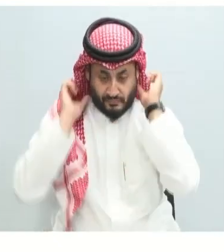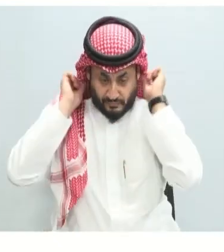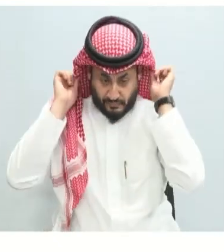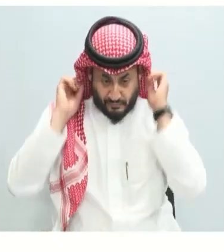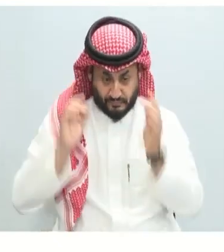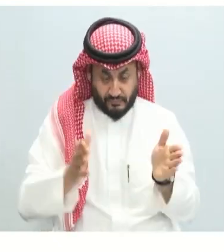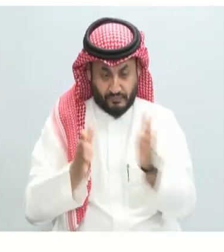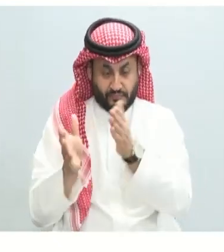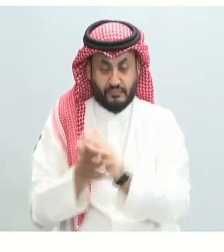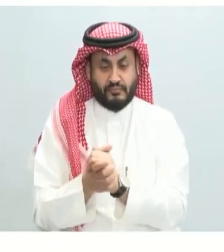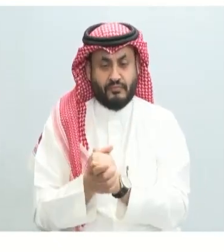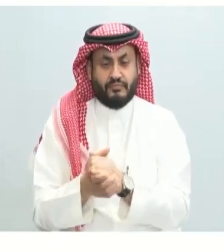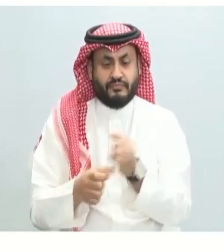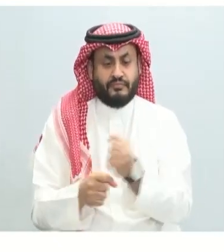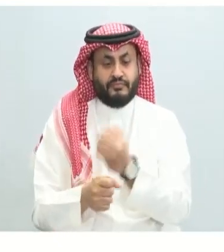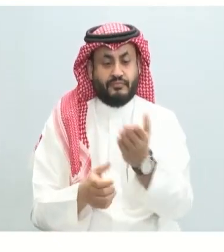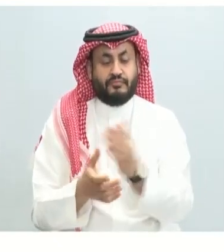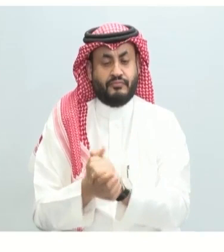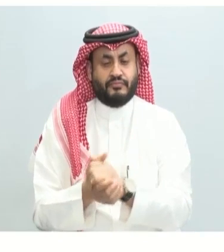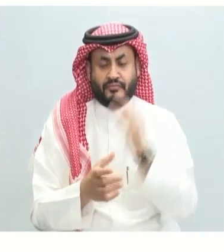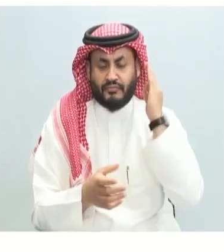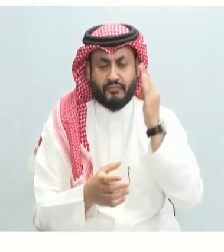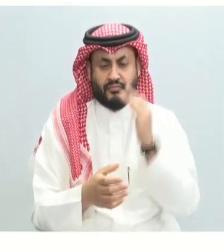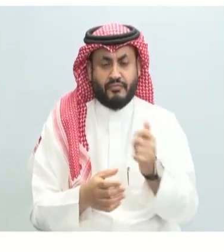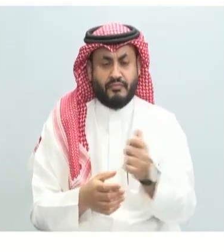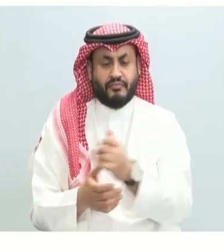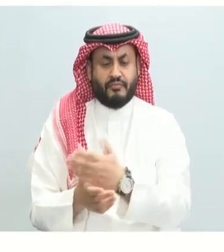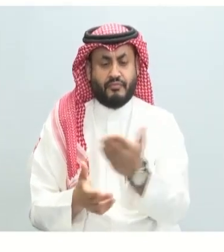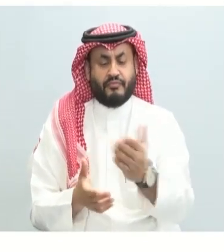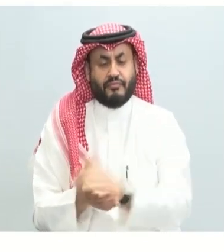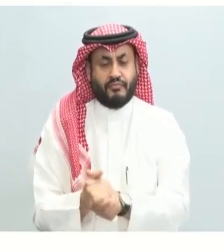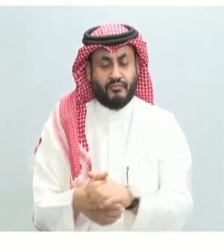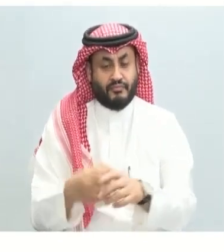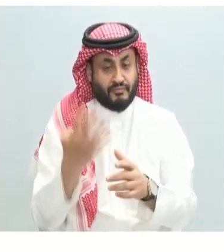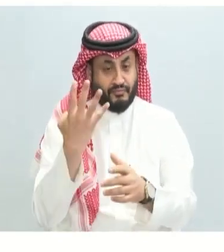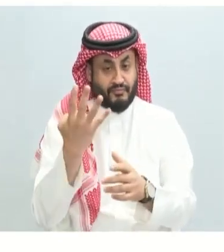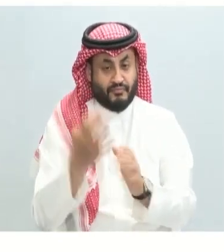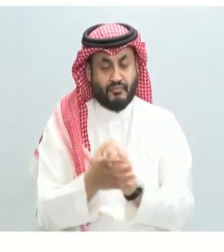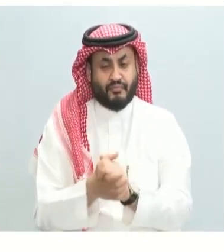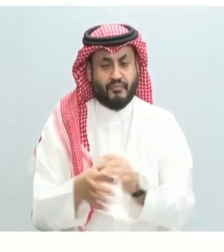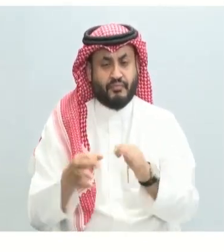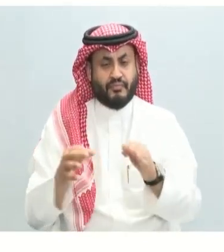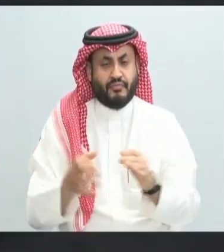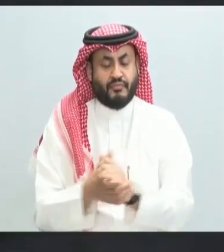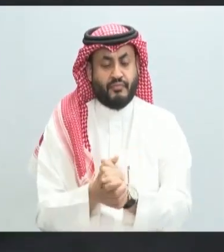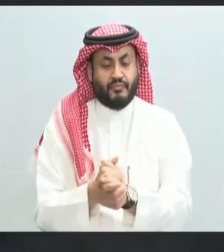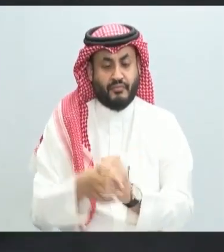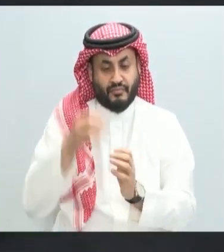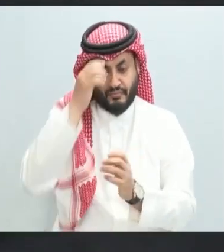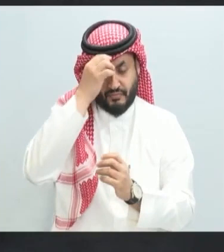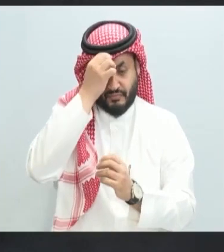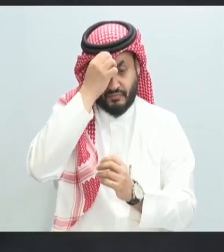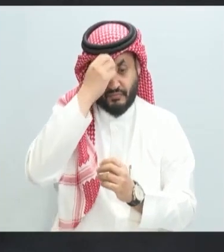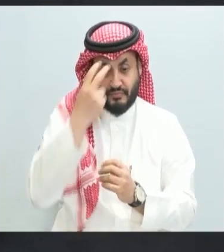after this, we did, in sounds and letters, we did listen to four different words that two of